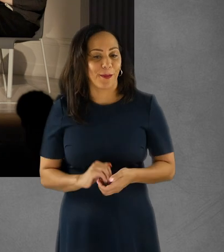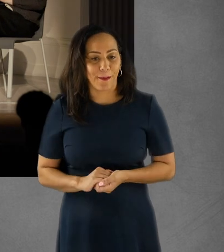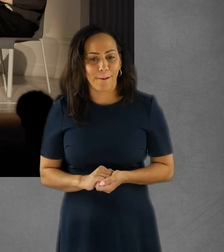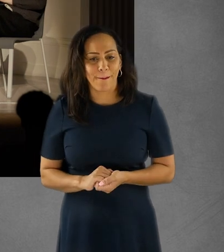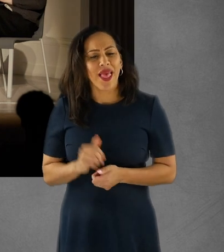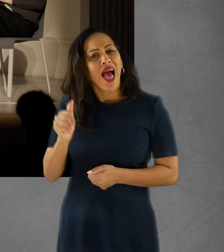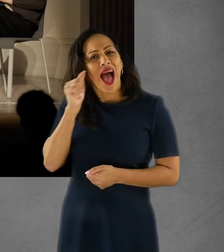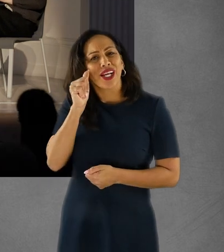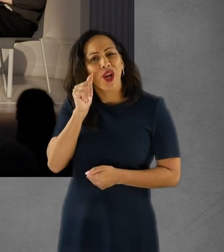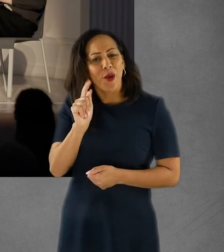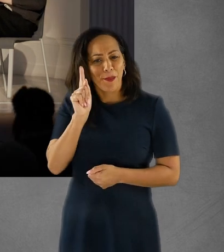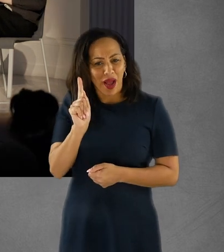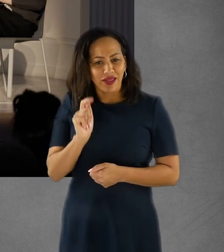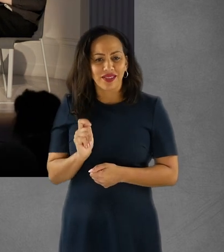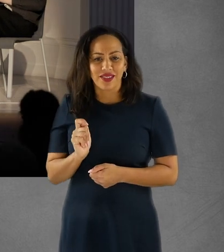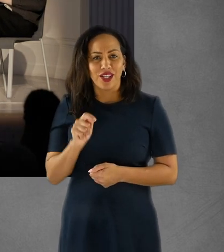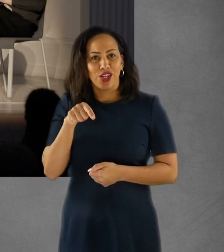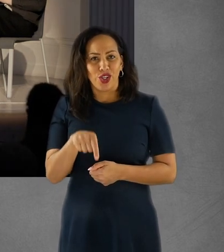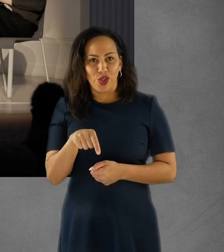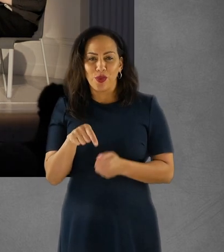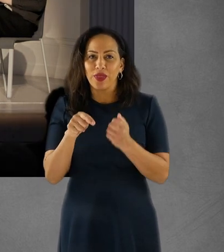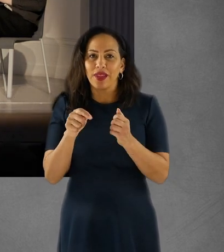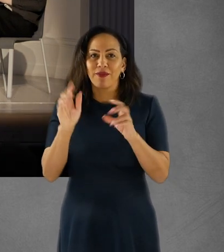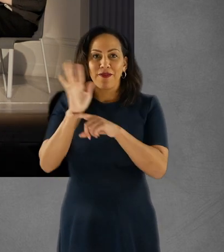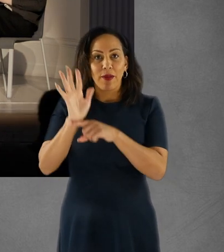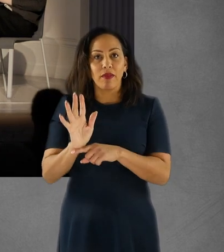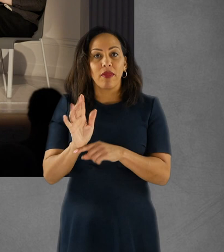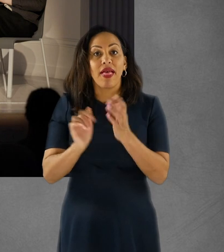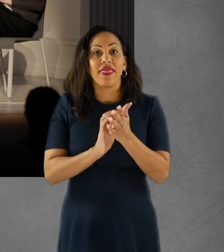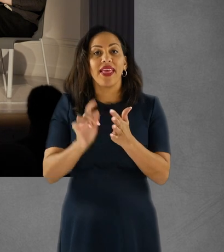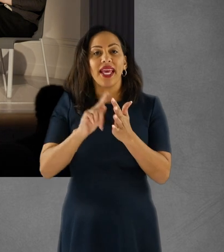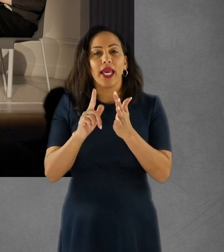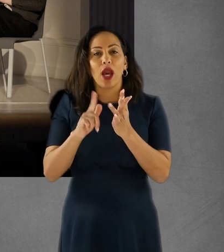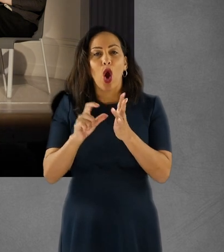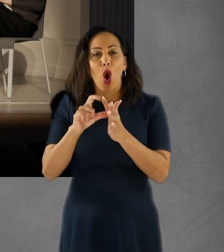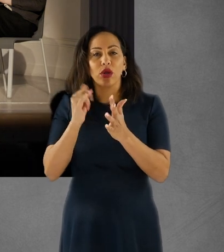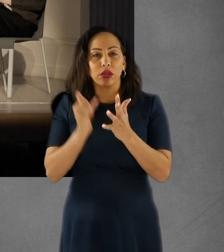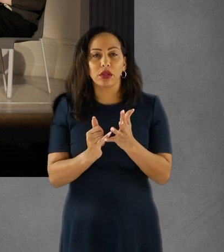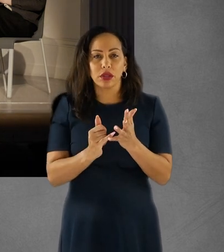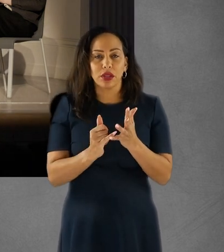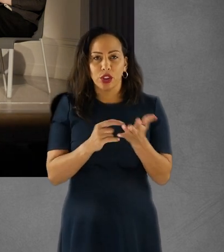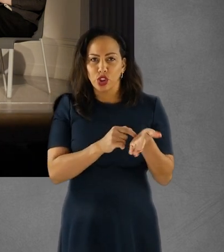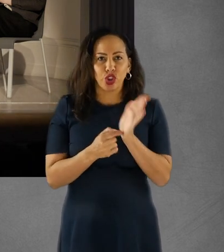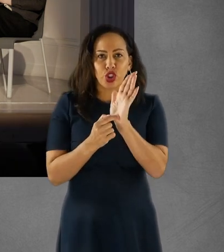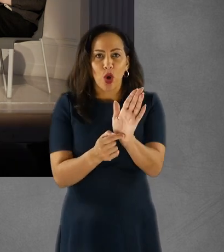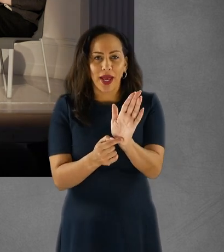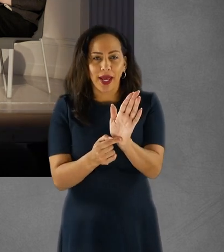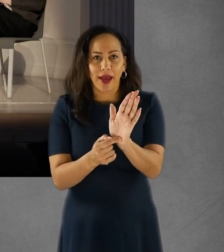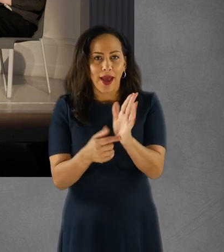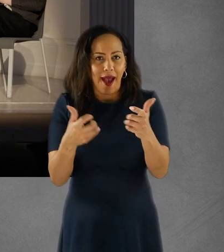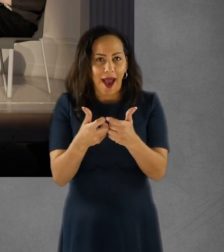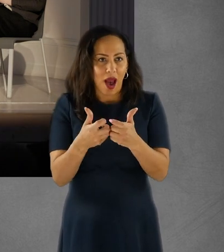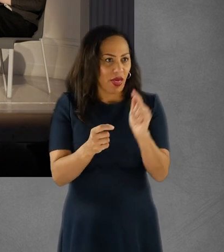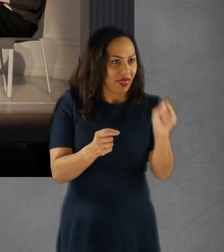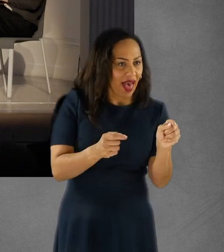the whole gambling project, just by exposing the lines that exist between one thing and another, you are, this is, you are part of...